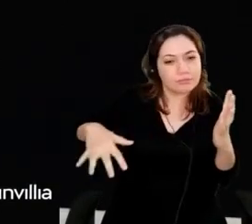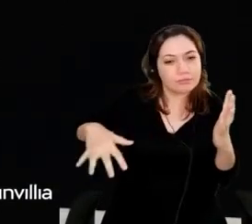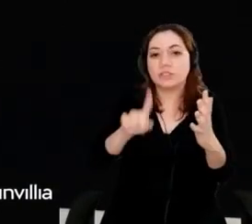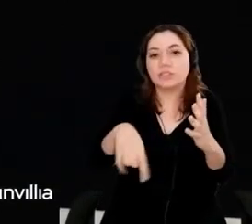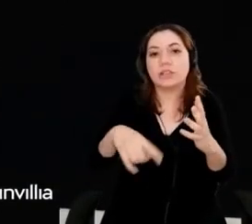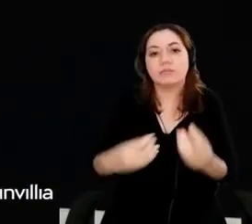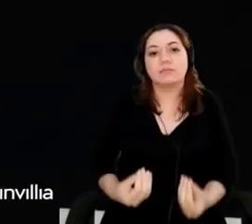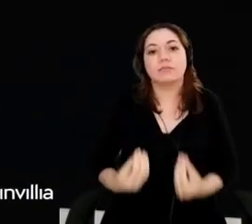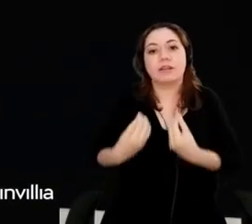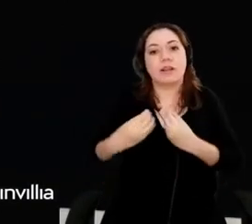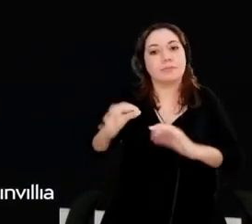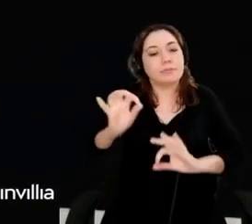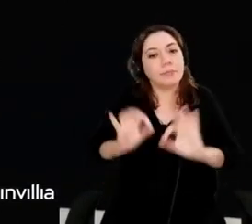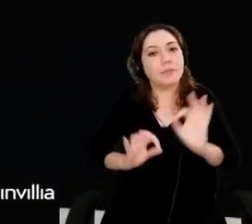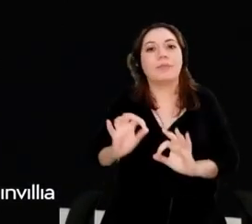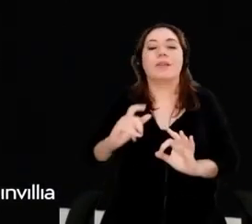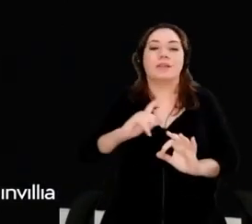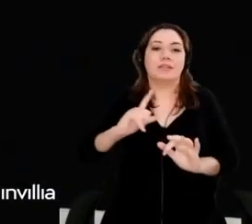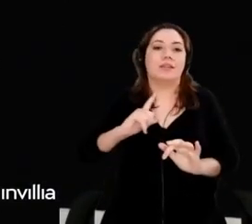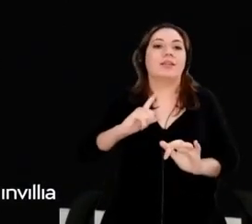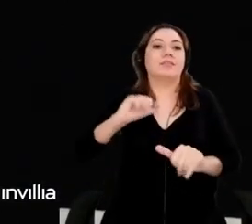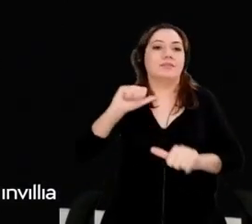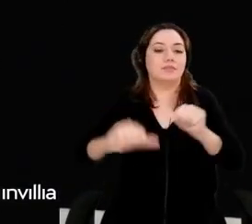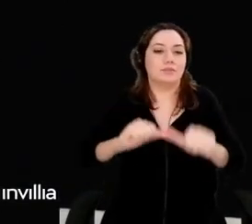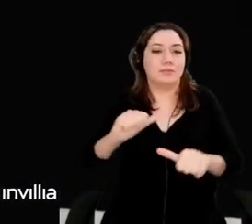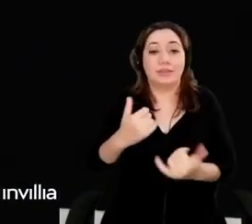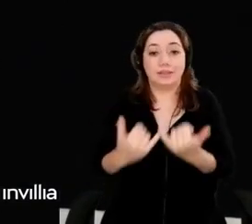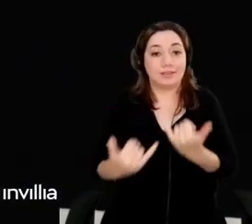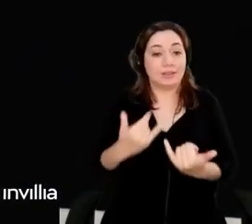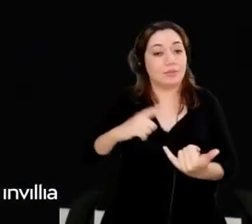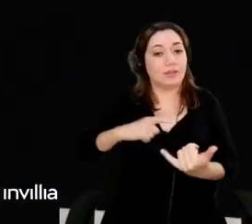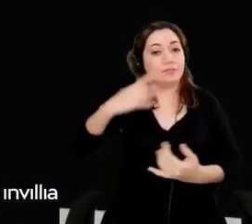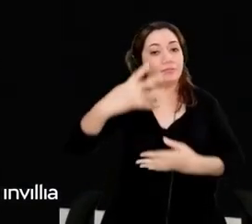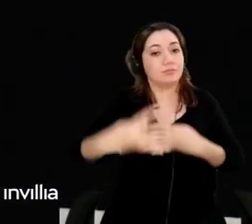We have seasons. Not so much in Houston.